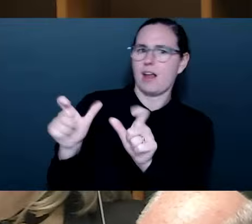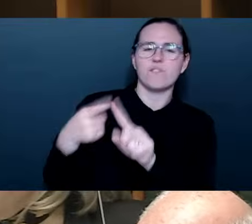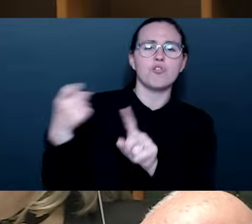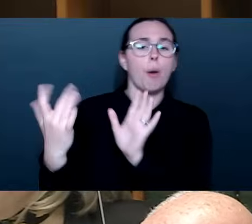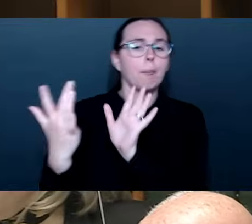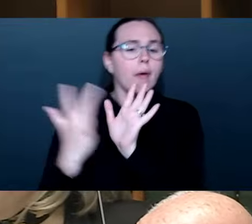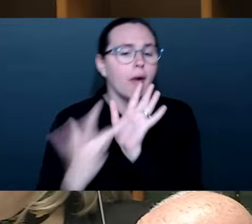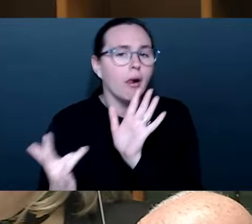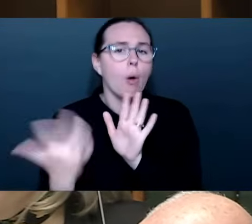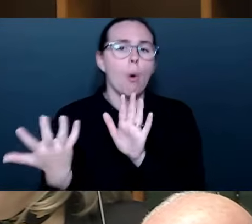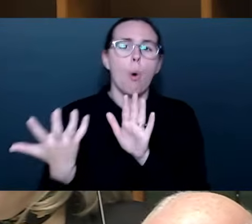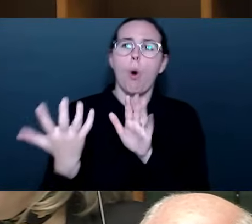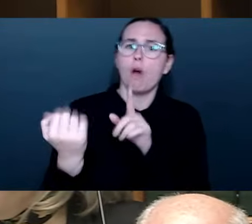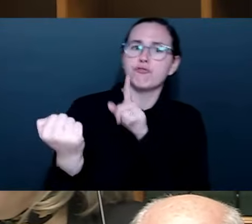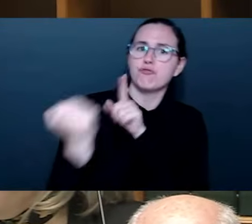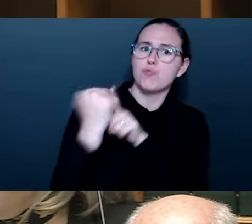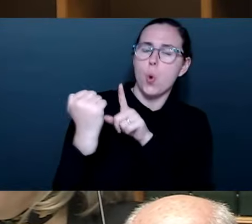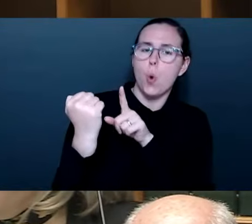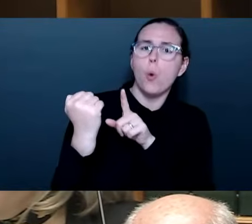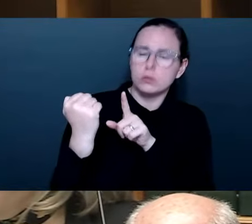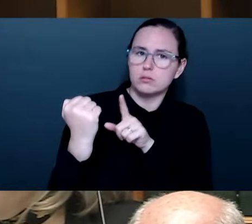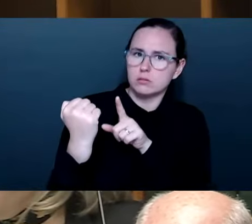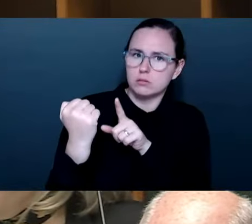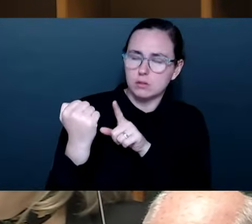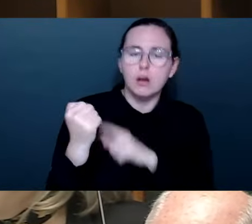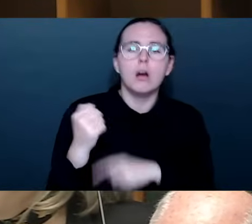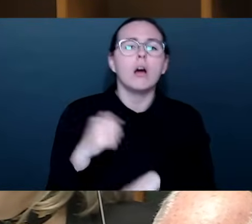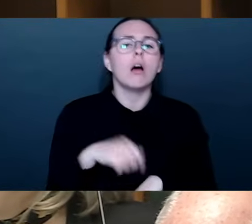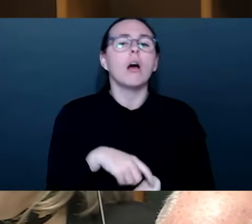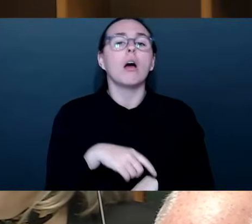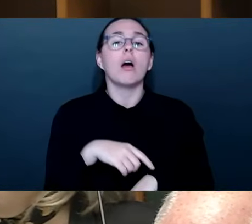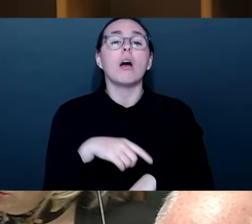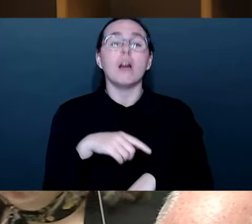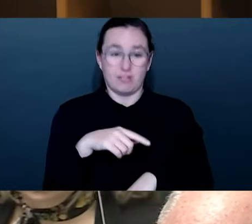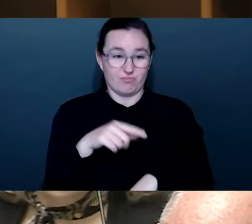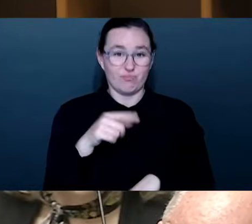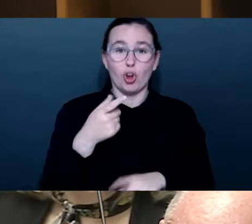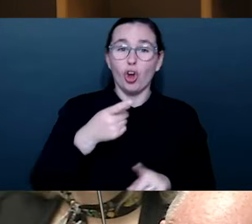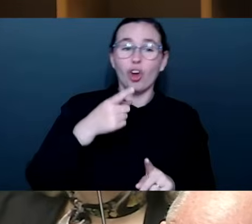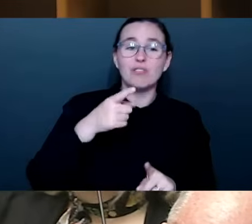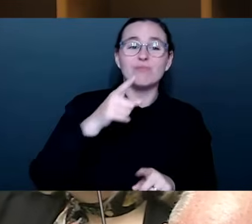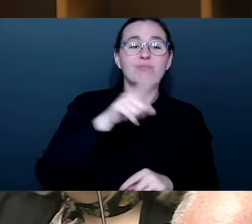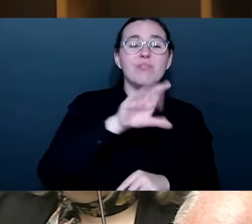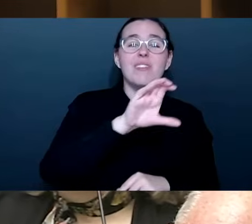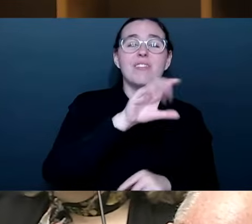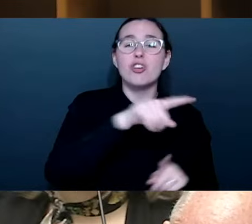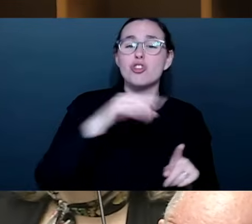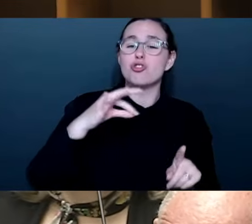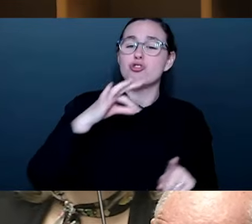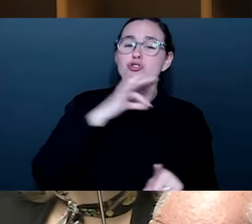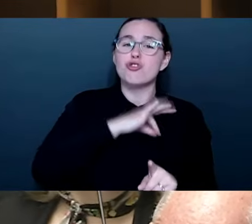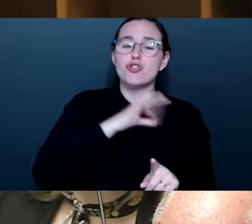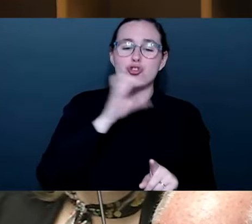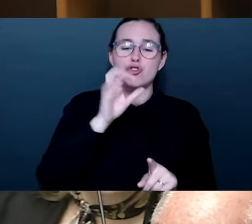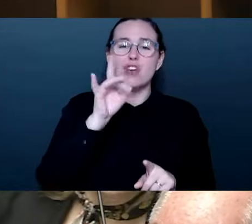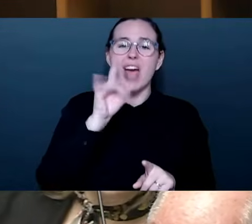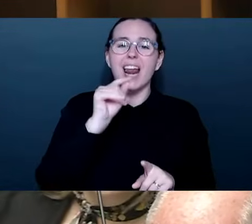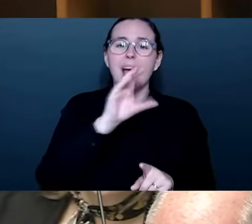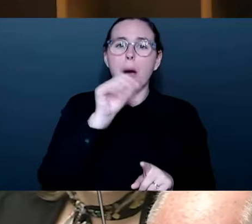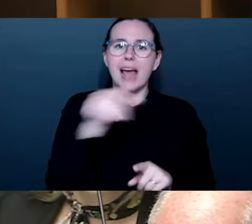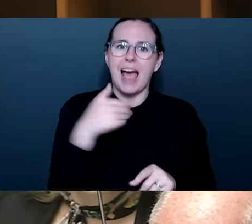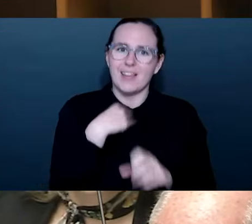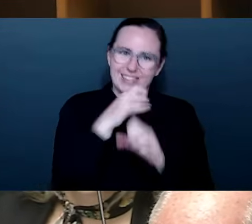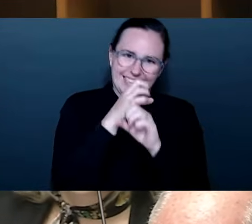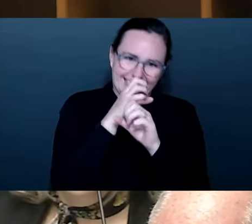information held by the credit reporting agencies in order to help people in BC manage their financial well-being. Finally, the bill will